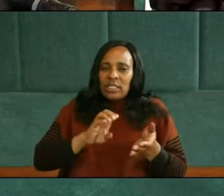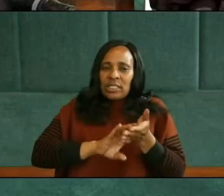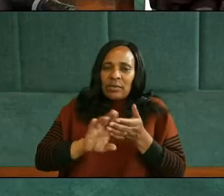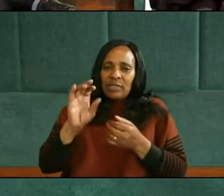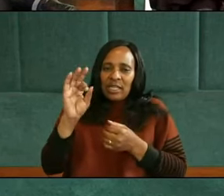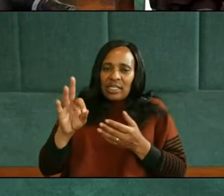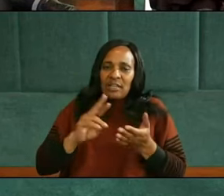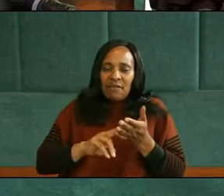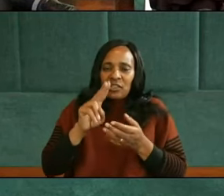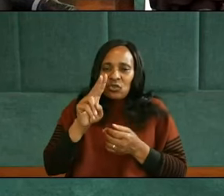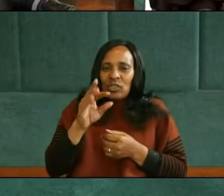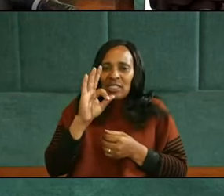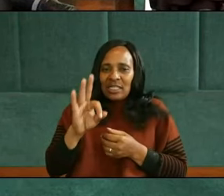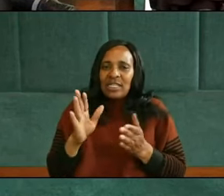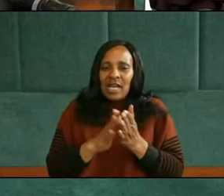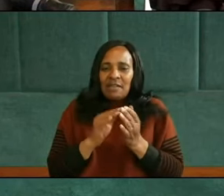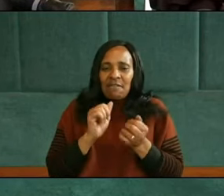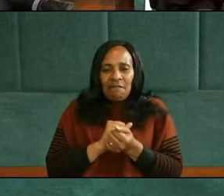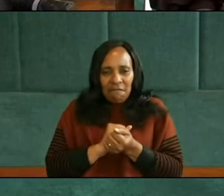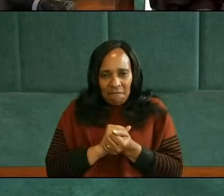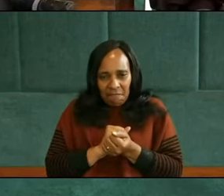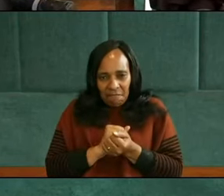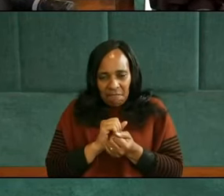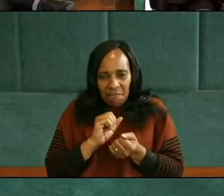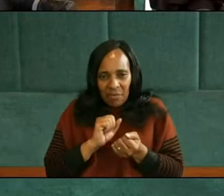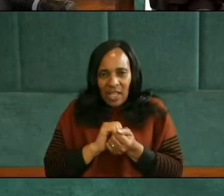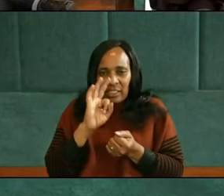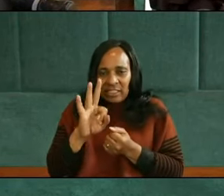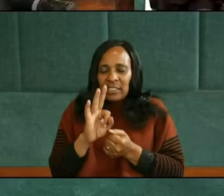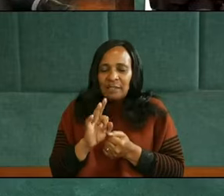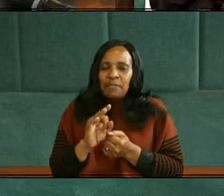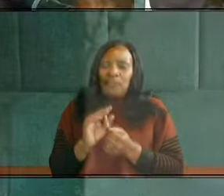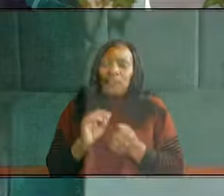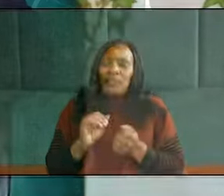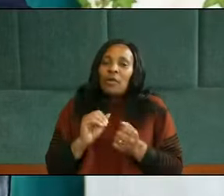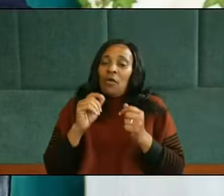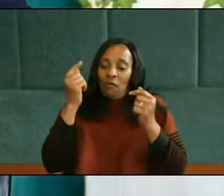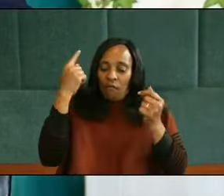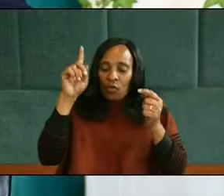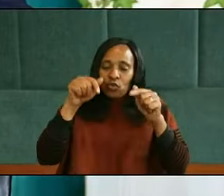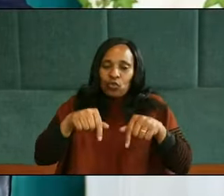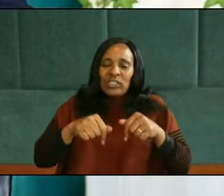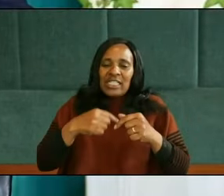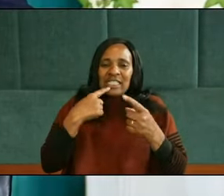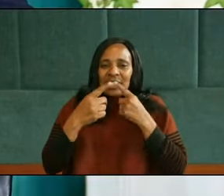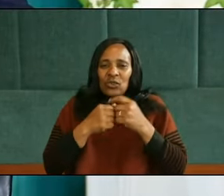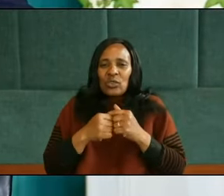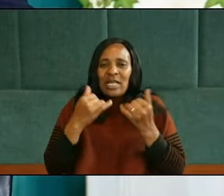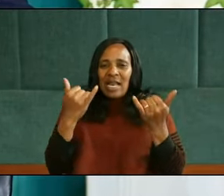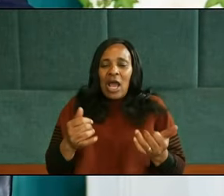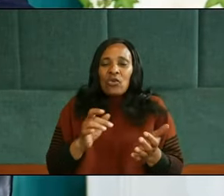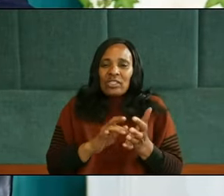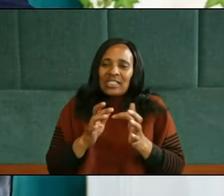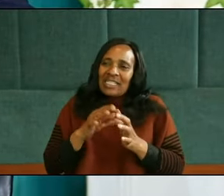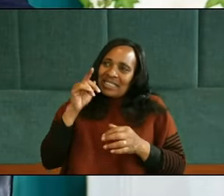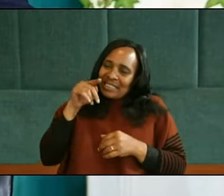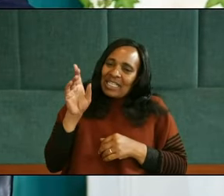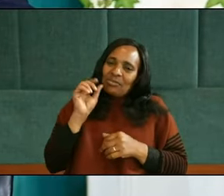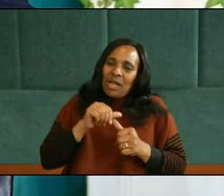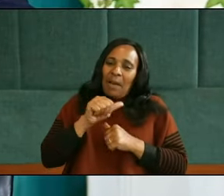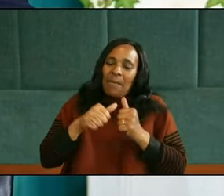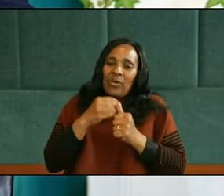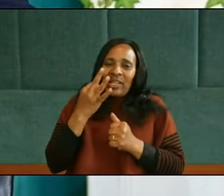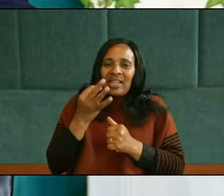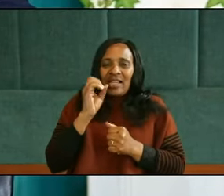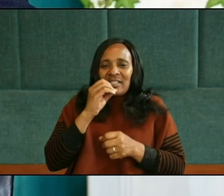verse 23 and verse 31. So our key text for today says, Now Jesus himself was about